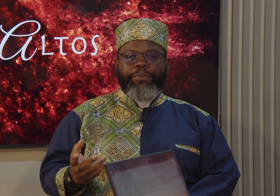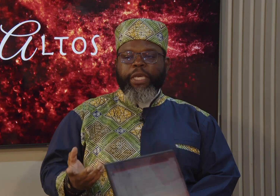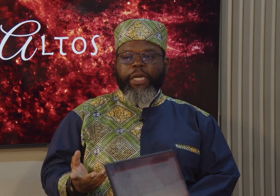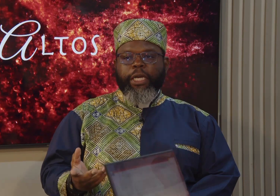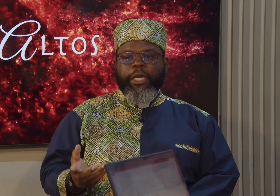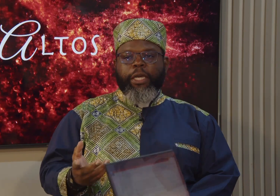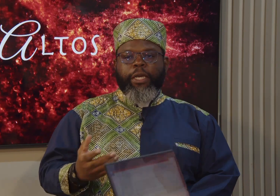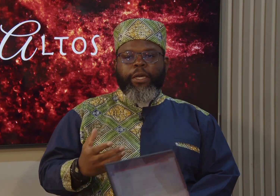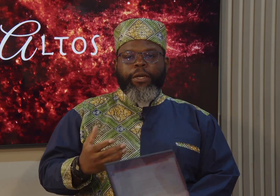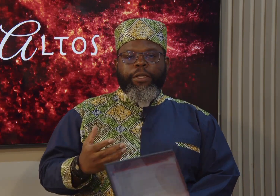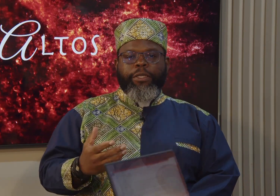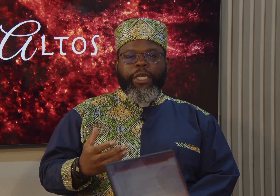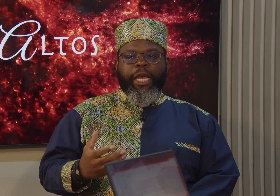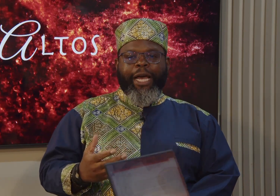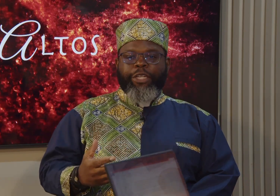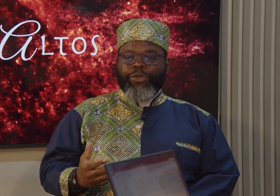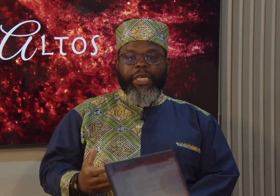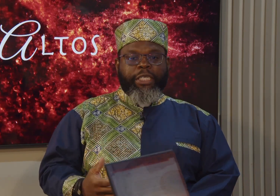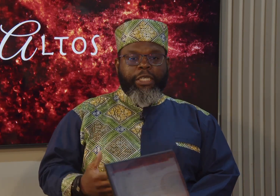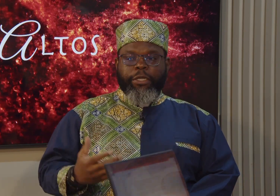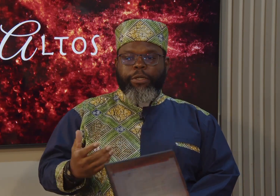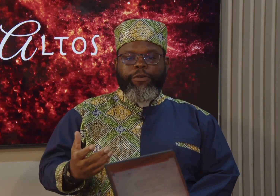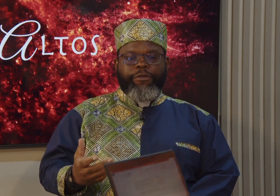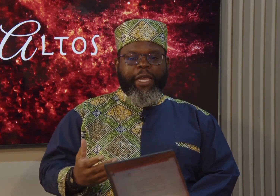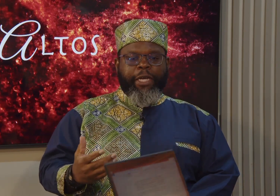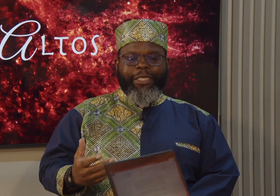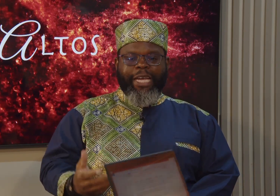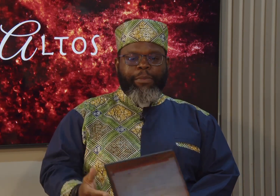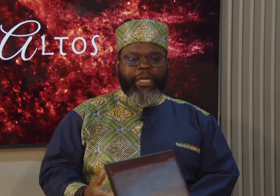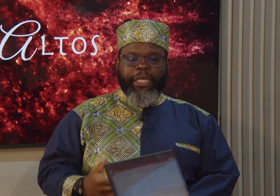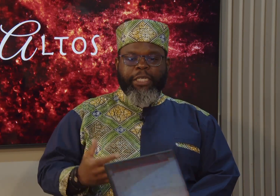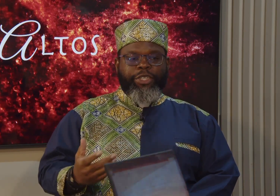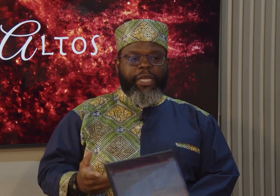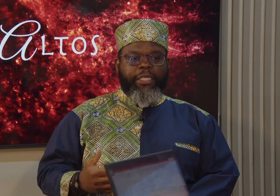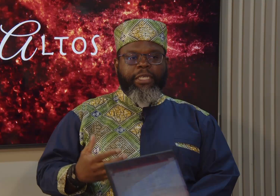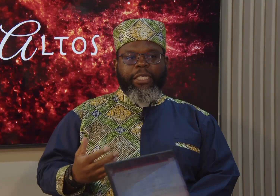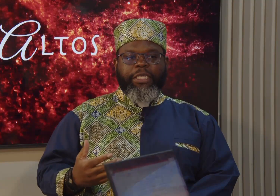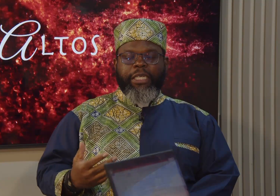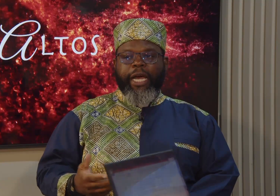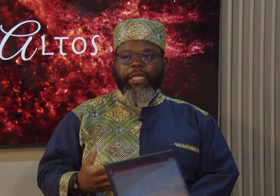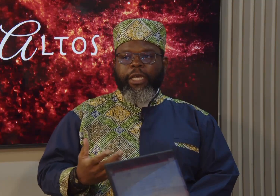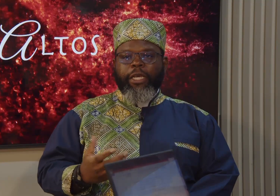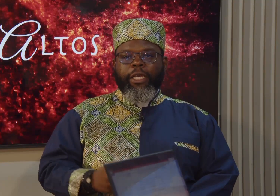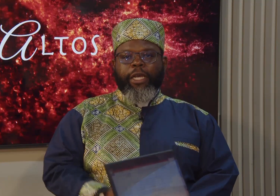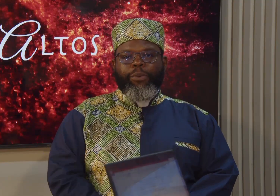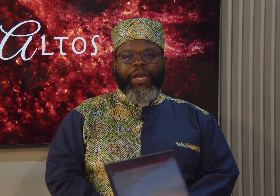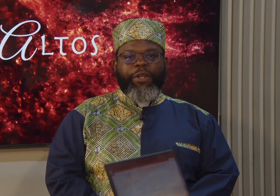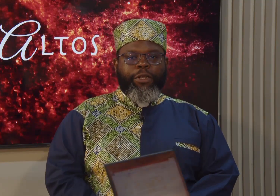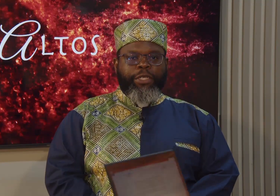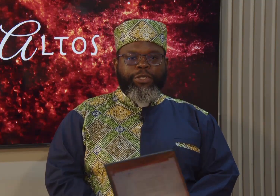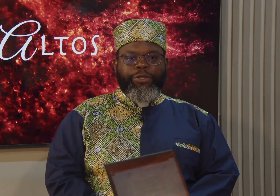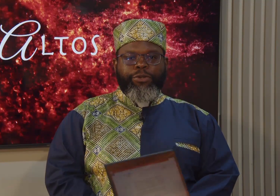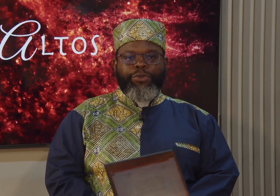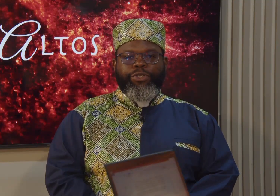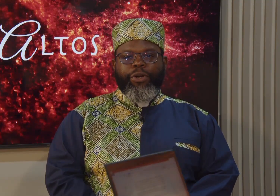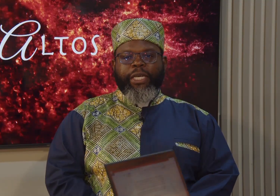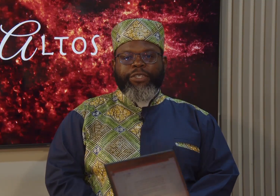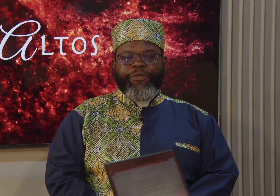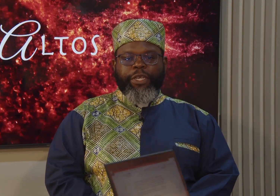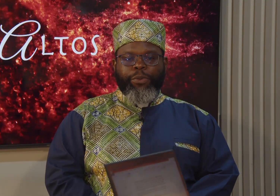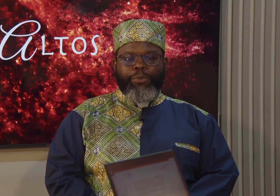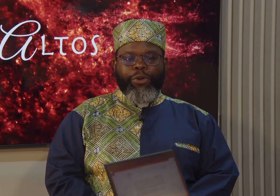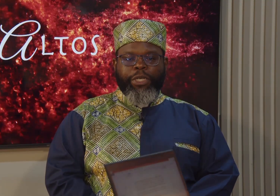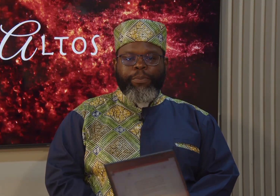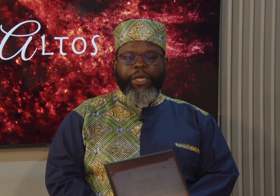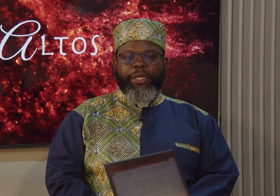children speak. They are educated via tablet and internet and this and that. And we have a lot of children who sing as if